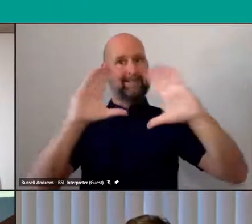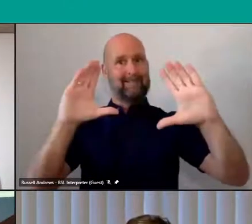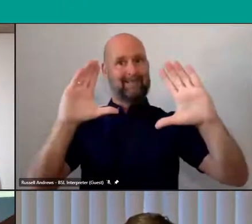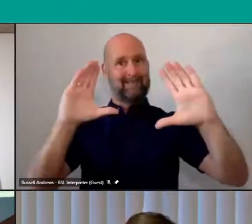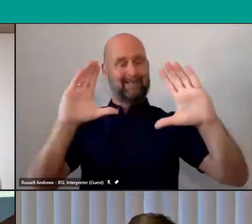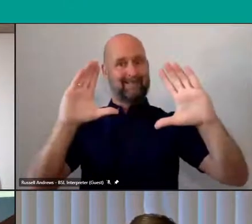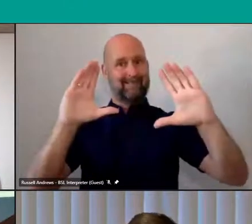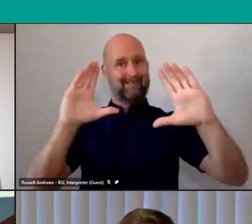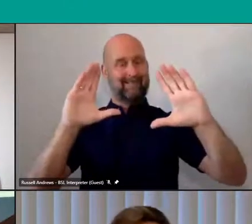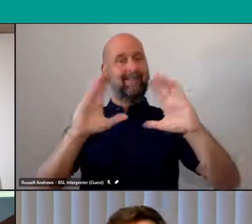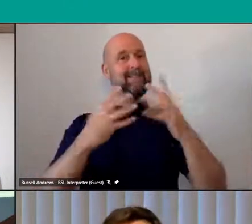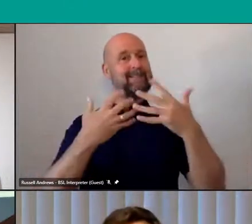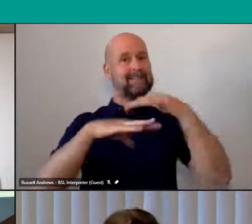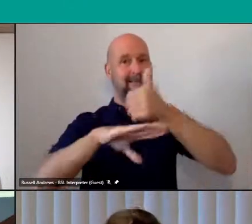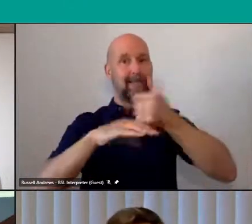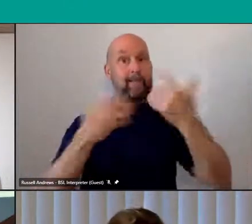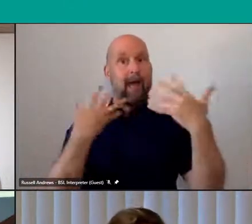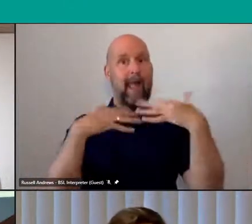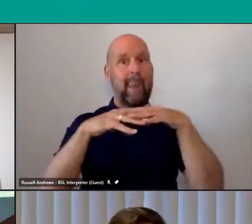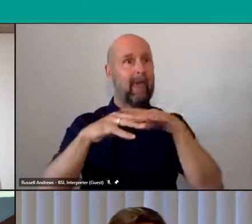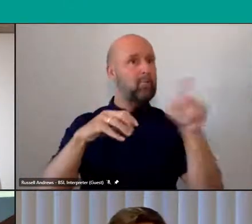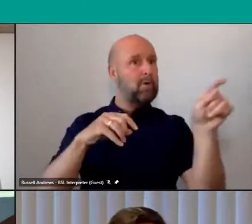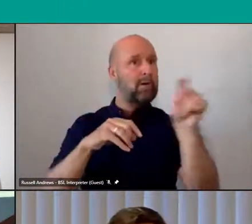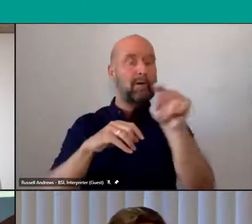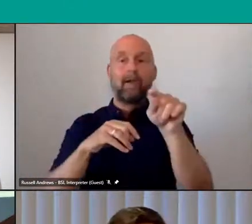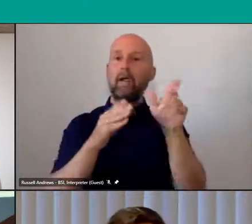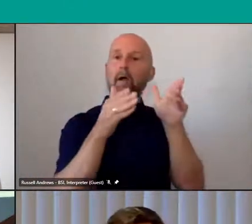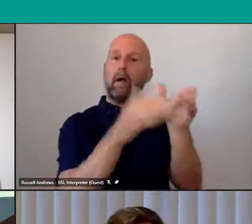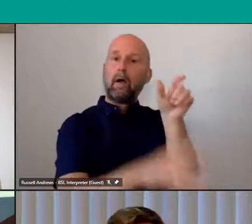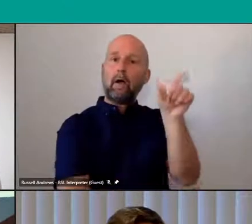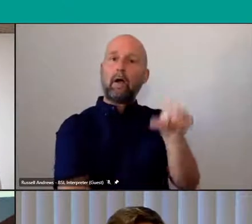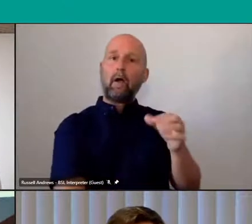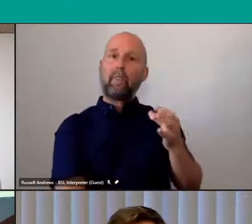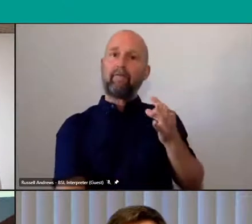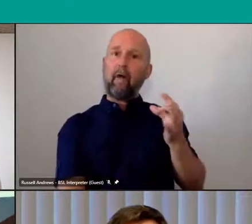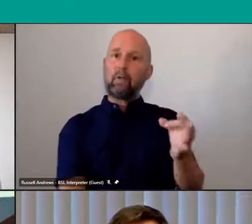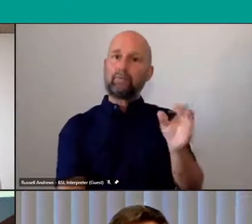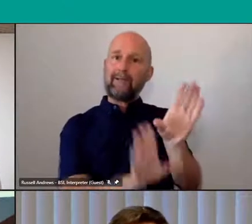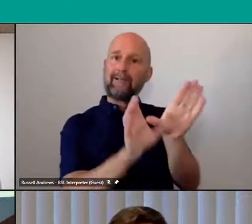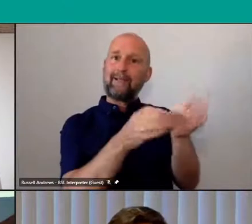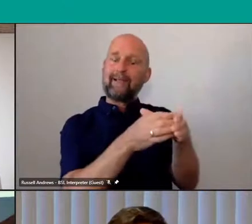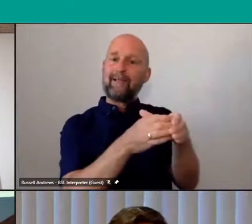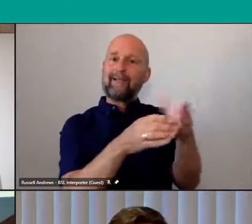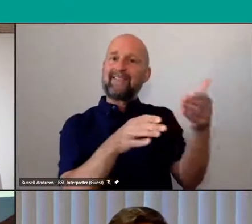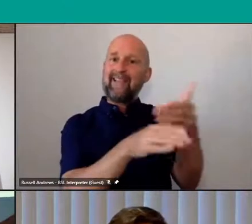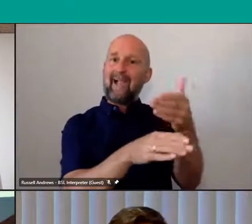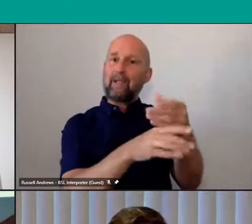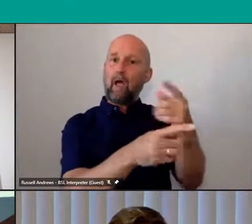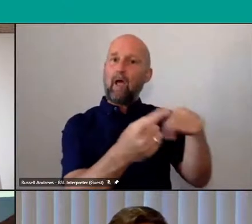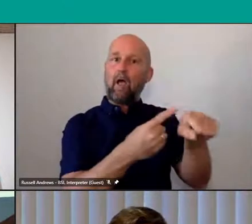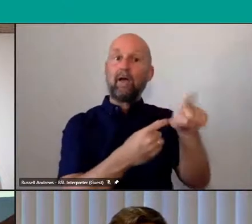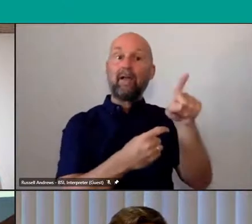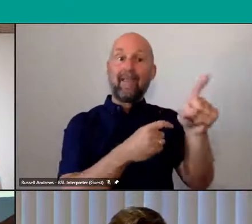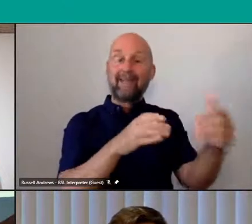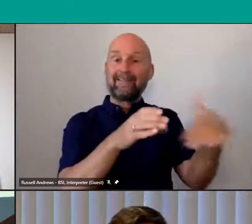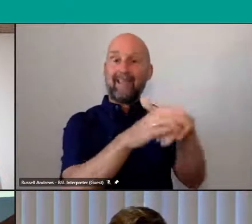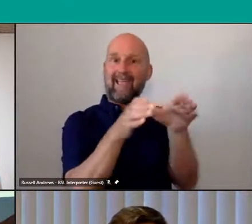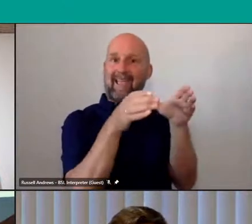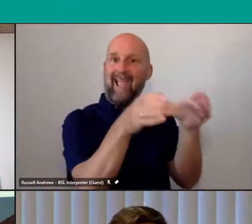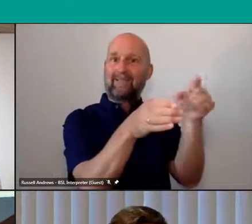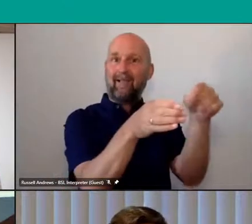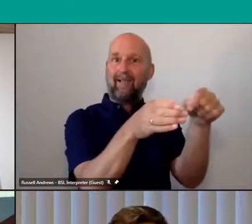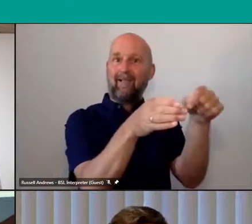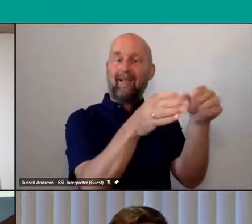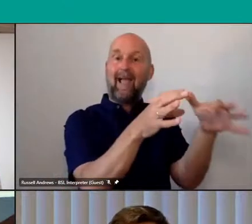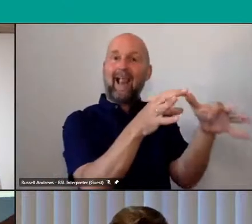I think we should view the voluntary community and social enterprise sector as being an anchored sector that is part of